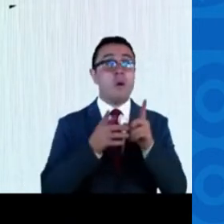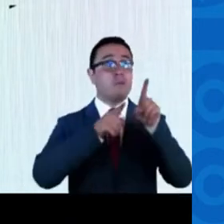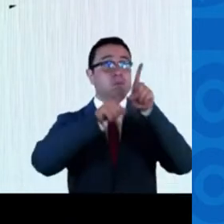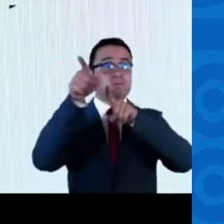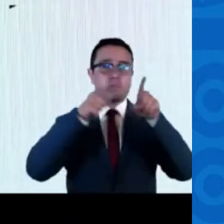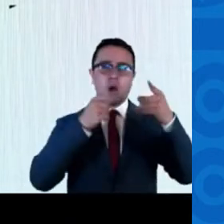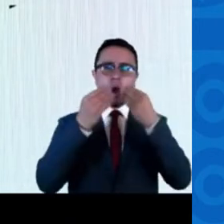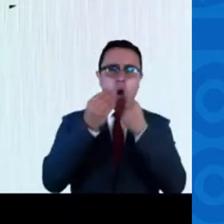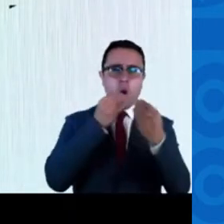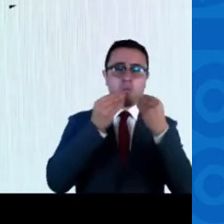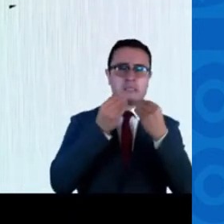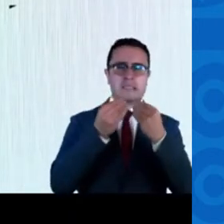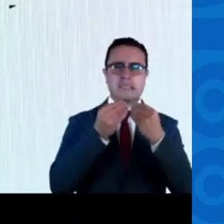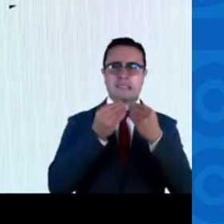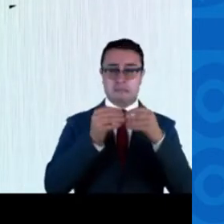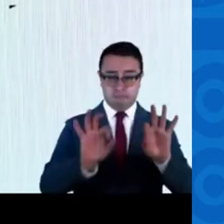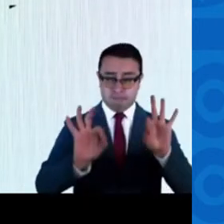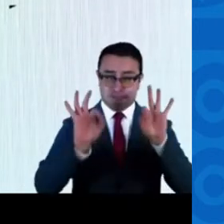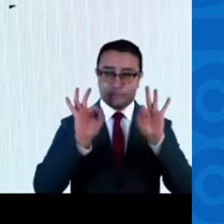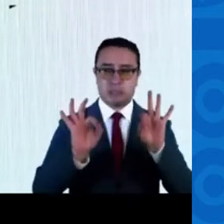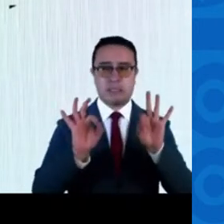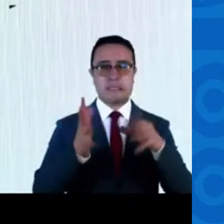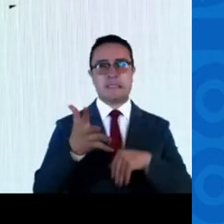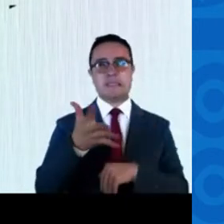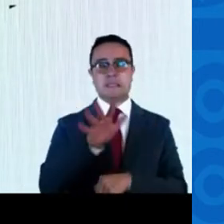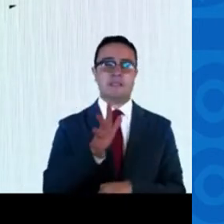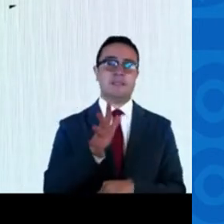world, was to also